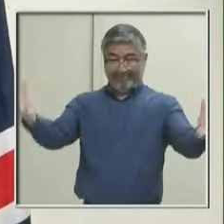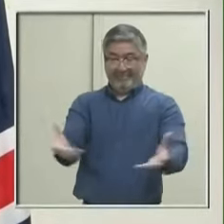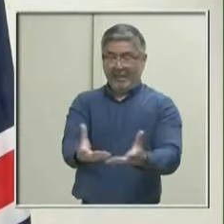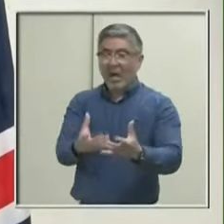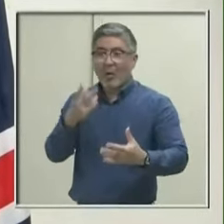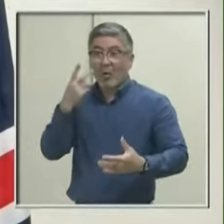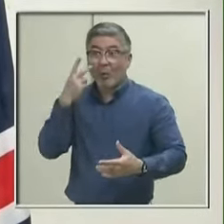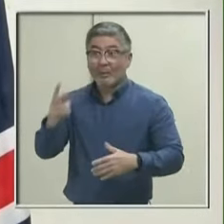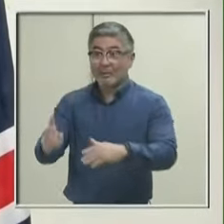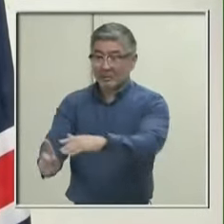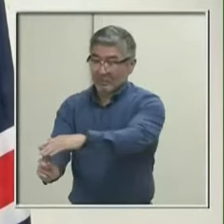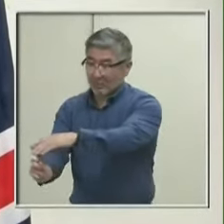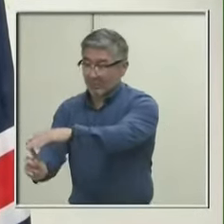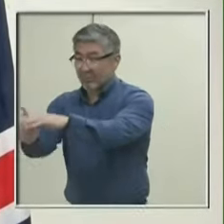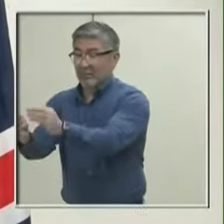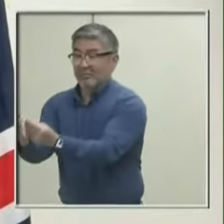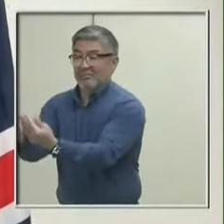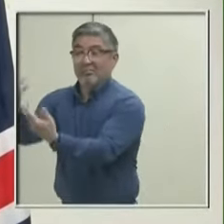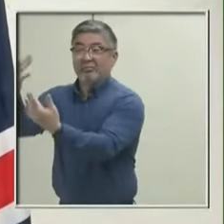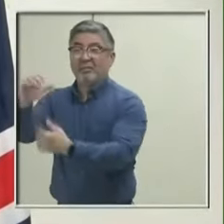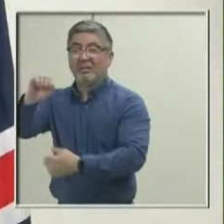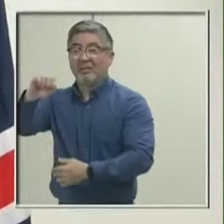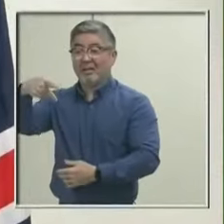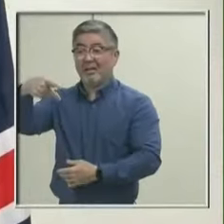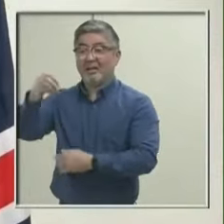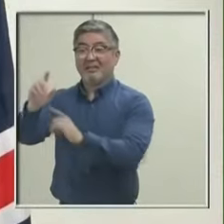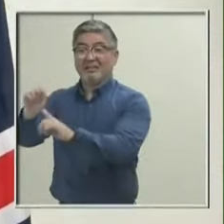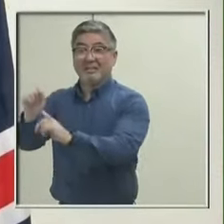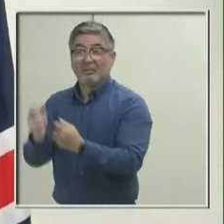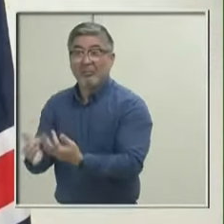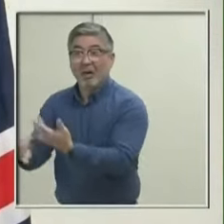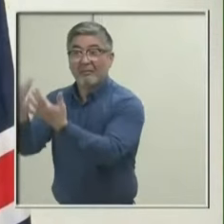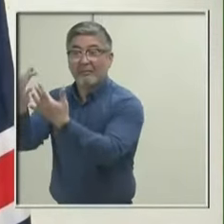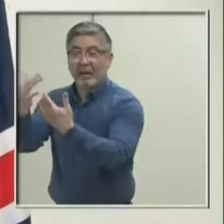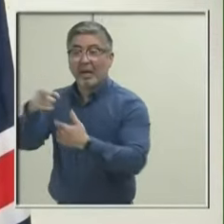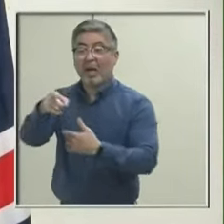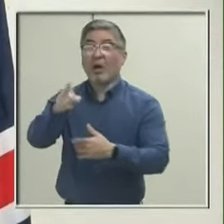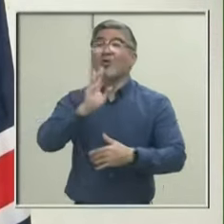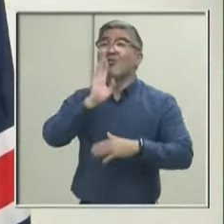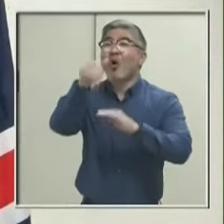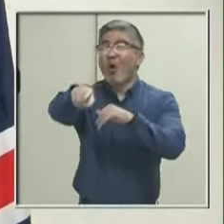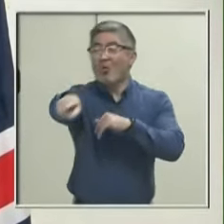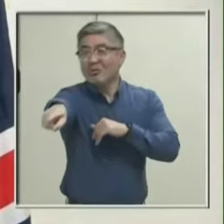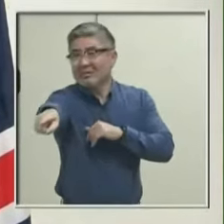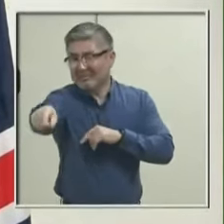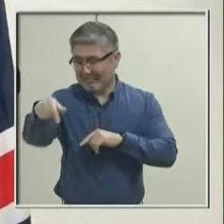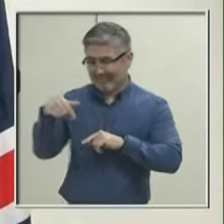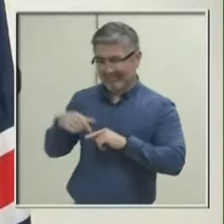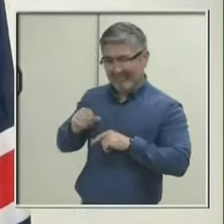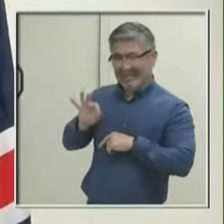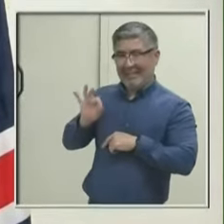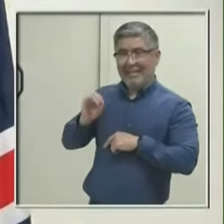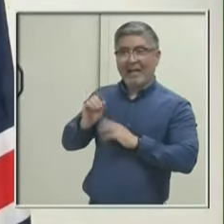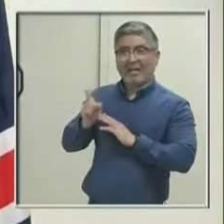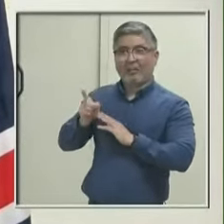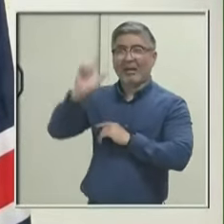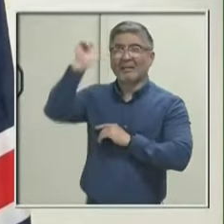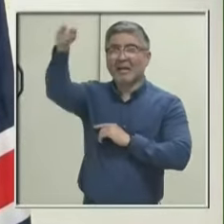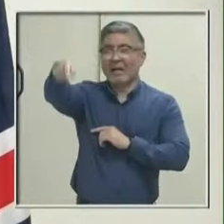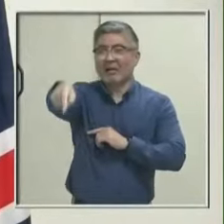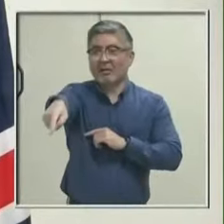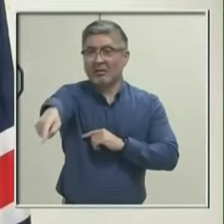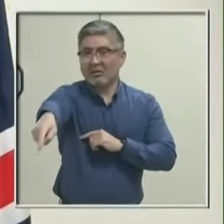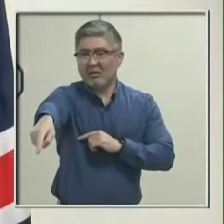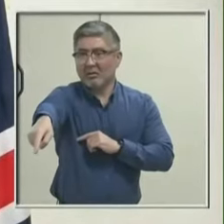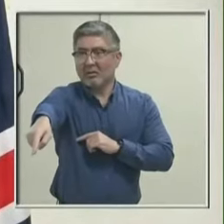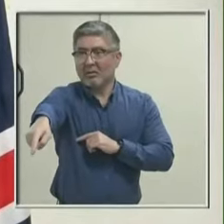fires at the ocean front within an hour, within about 90 minutes. So traveling